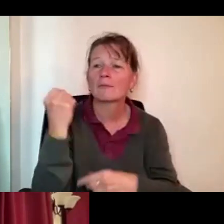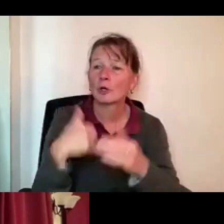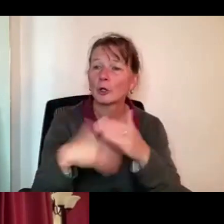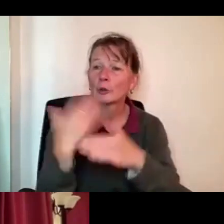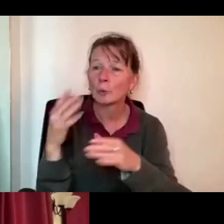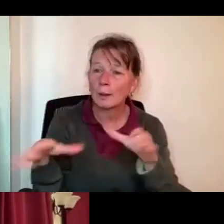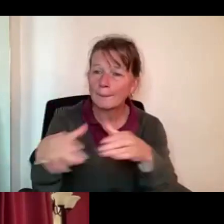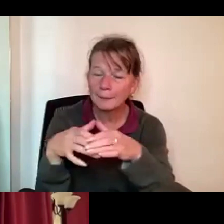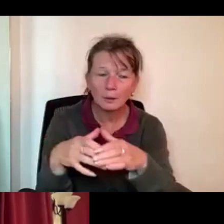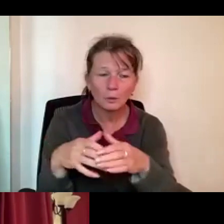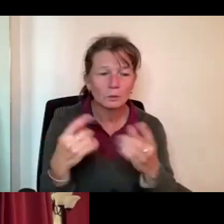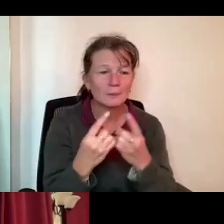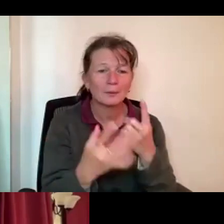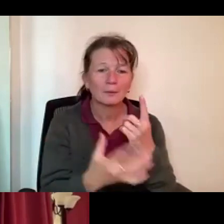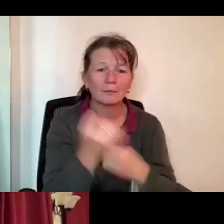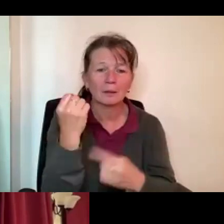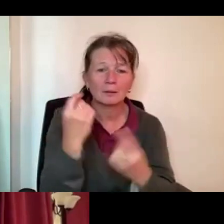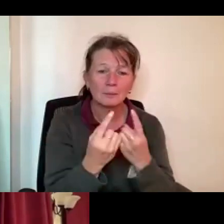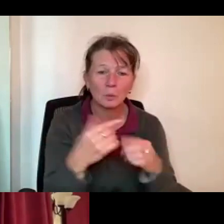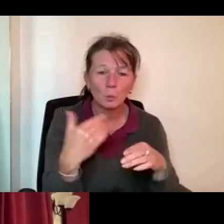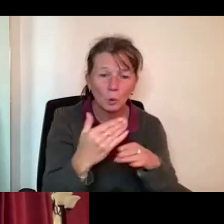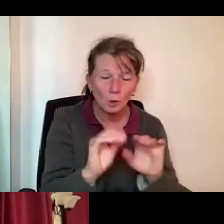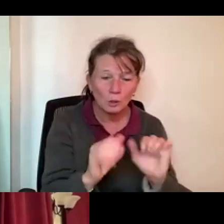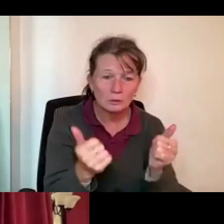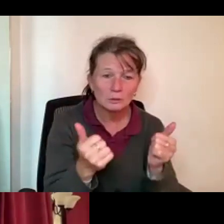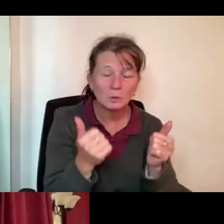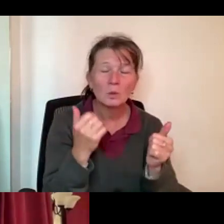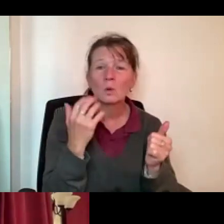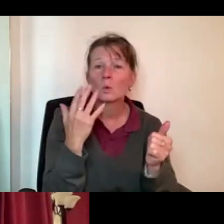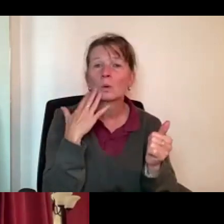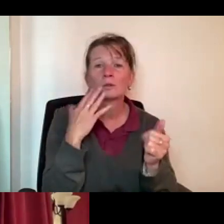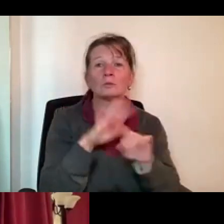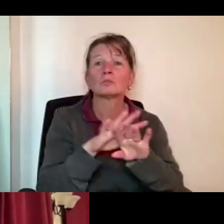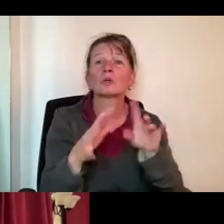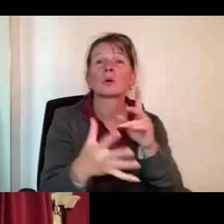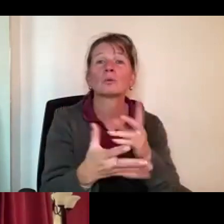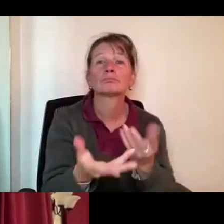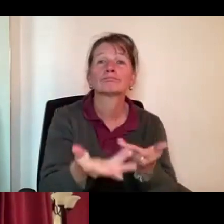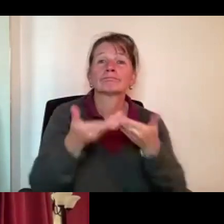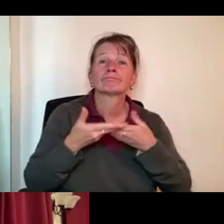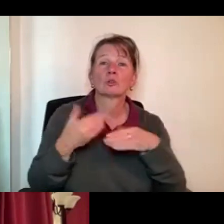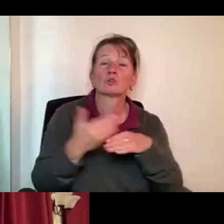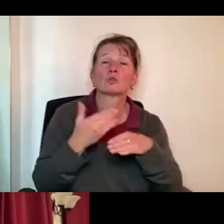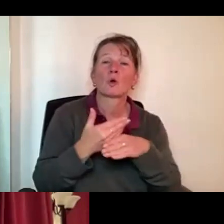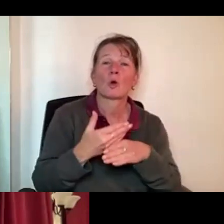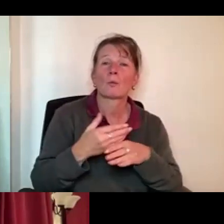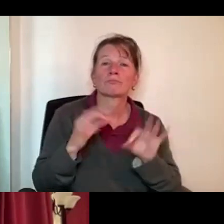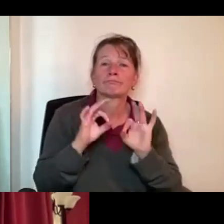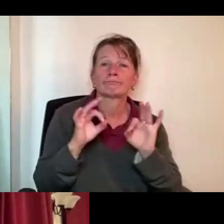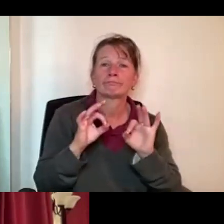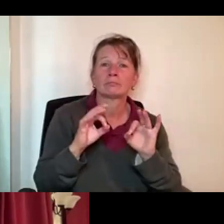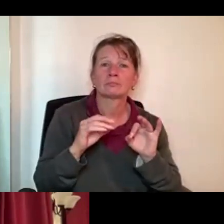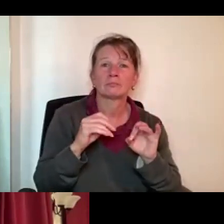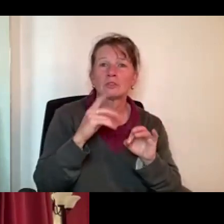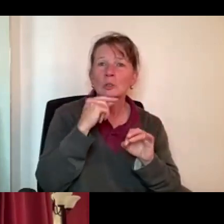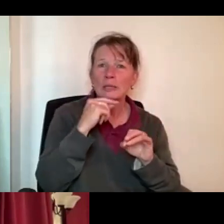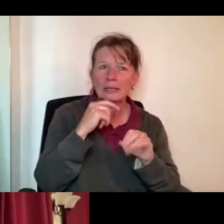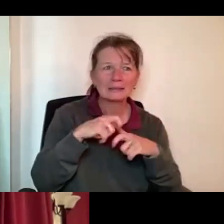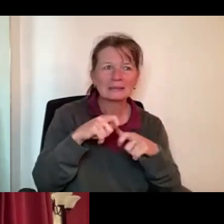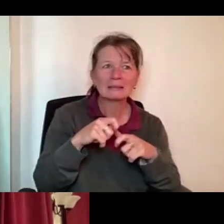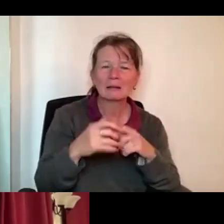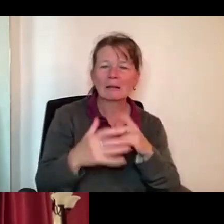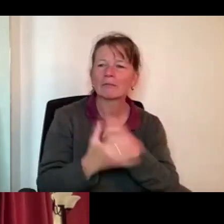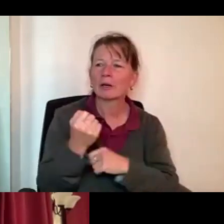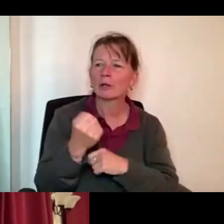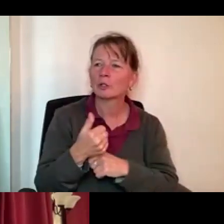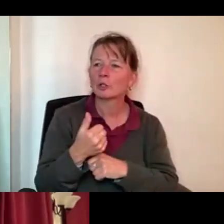and creative people within that company. So even when you don't get the job, often that can lead to new relationships and exploring